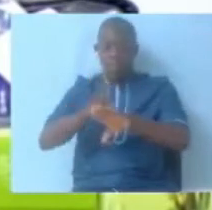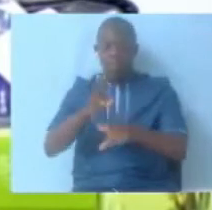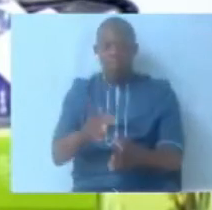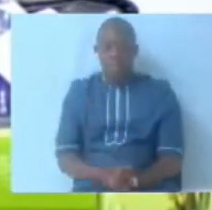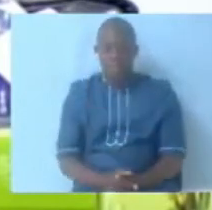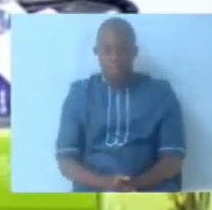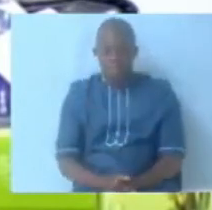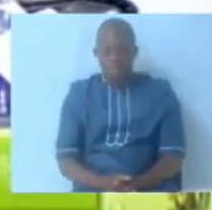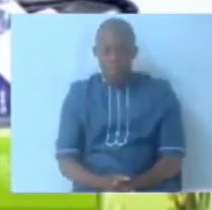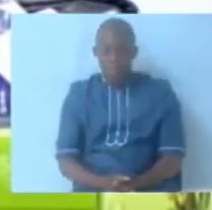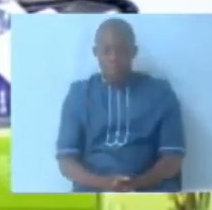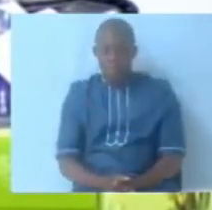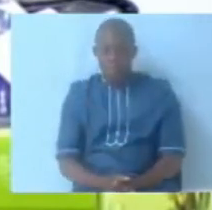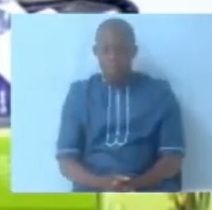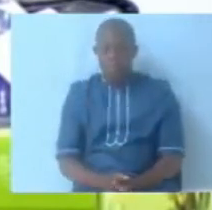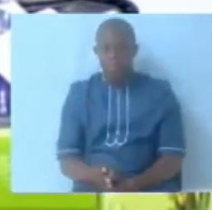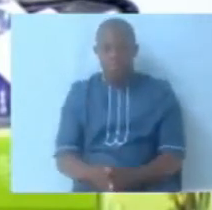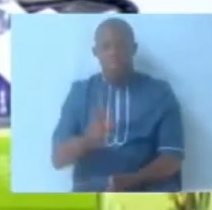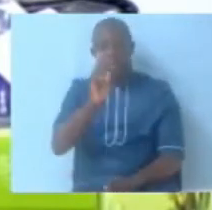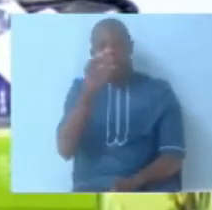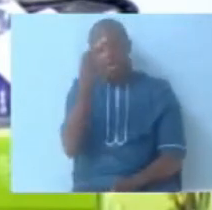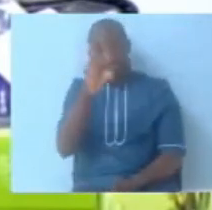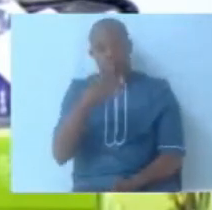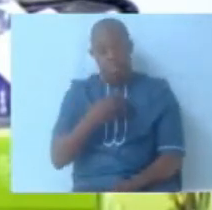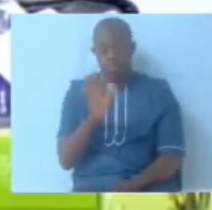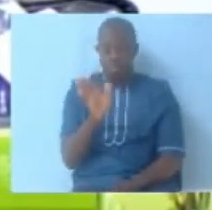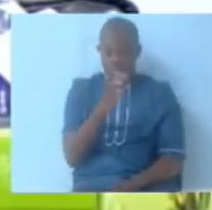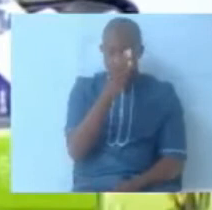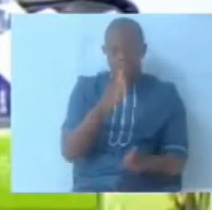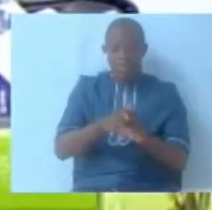But going to the Supreme Court was certainly very expensive.